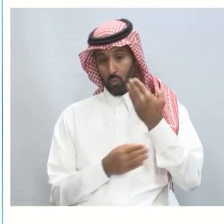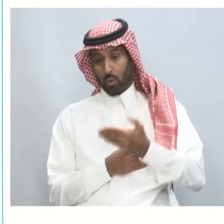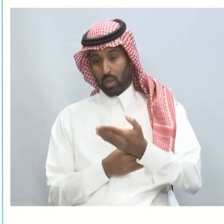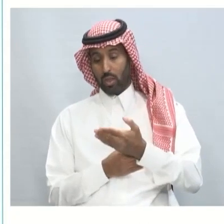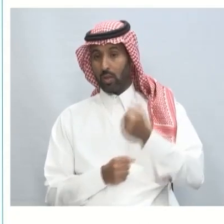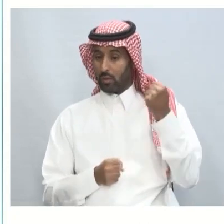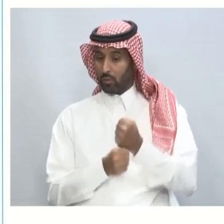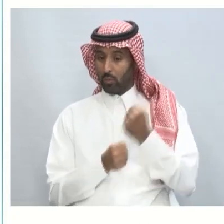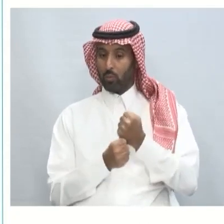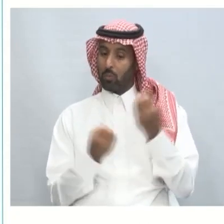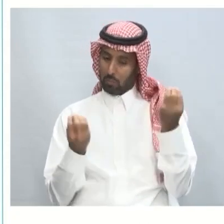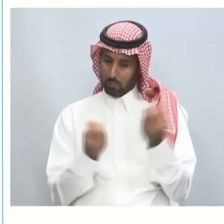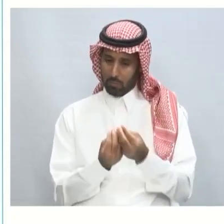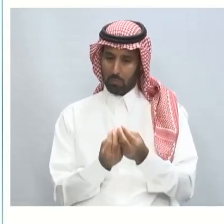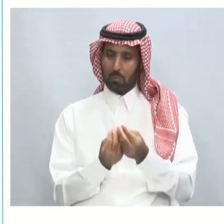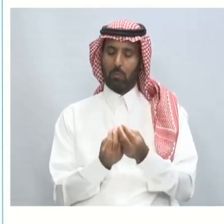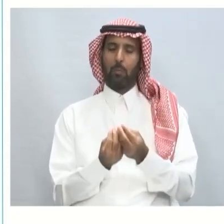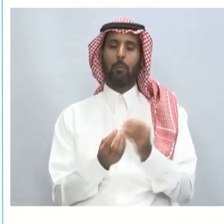do will with others?